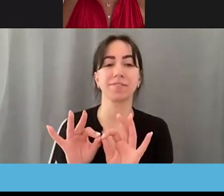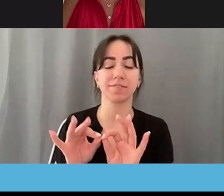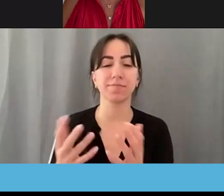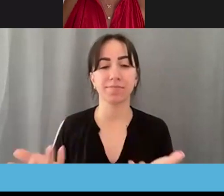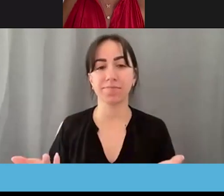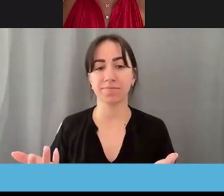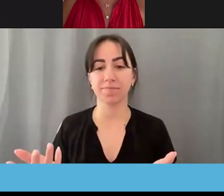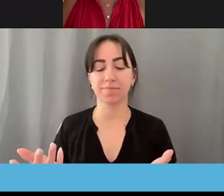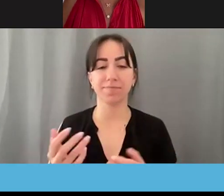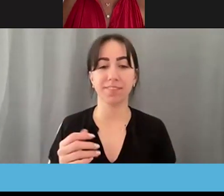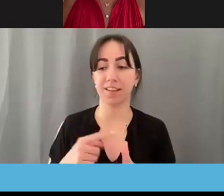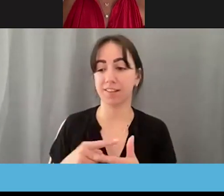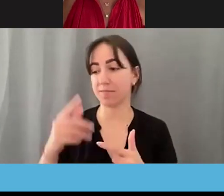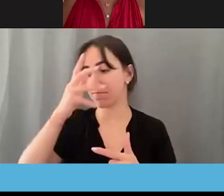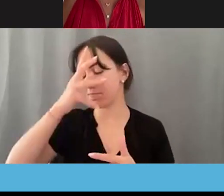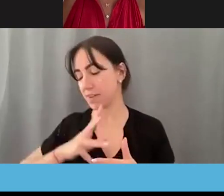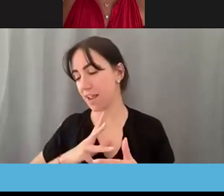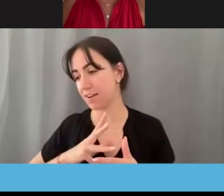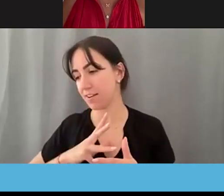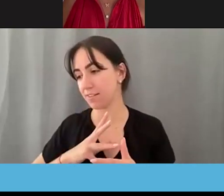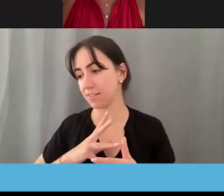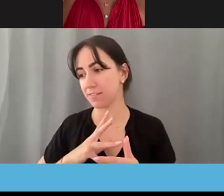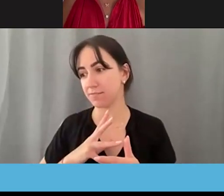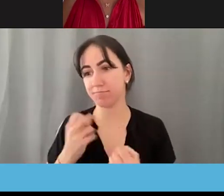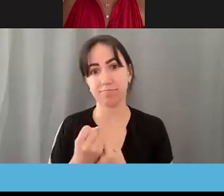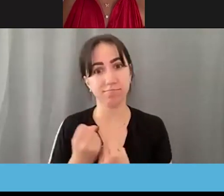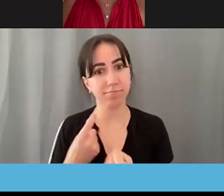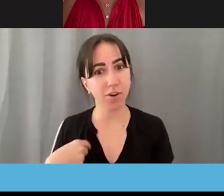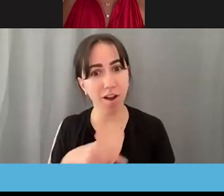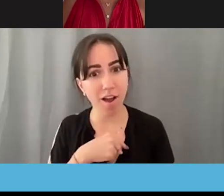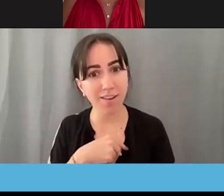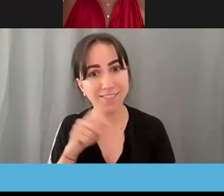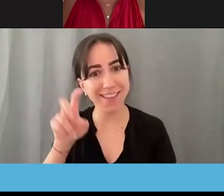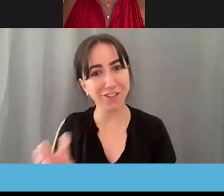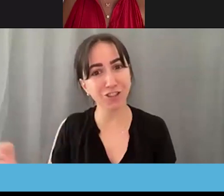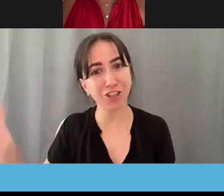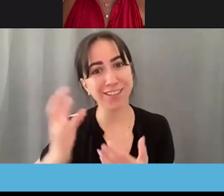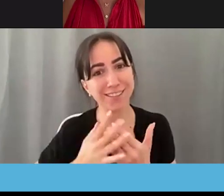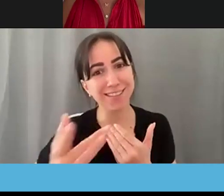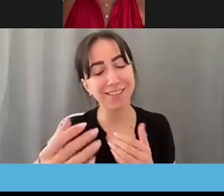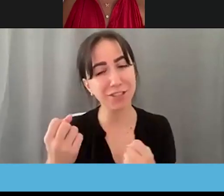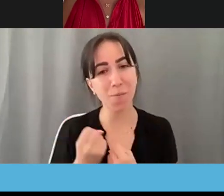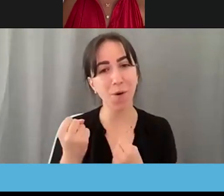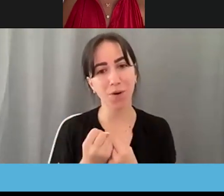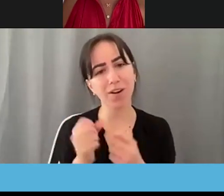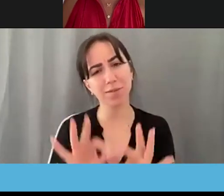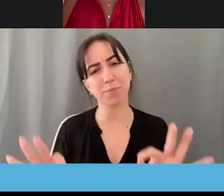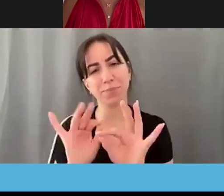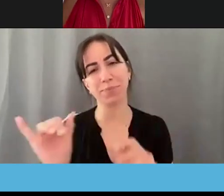and having men with us on this journey, supporting this, matter as well.